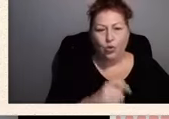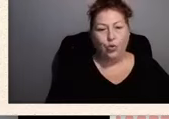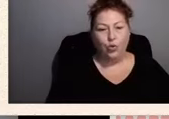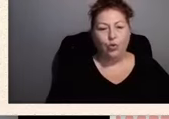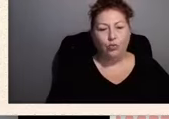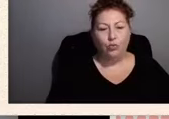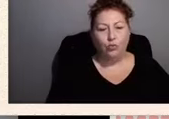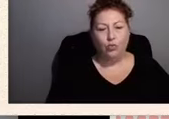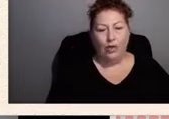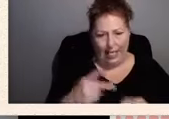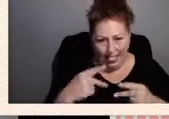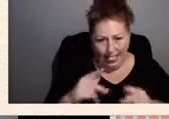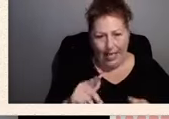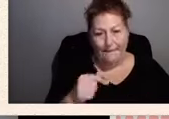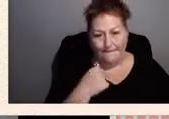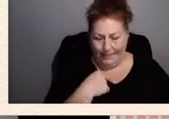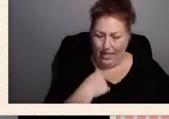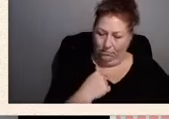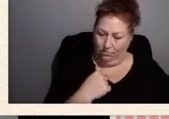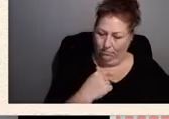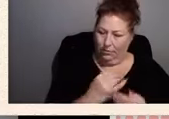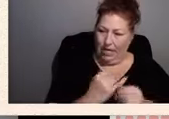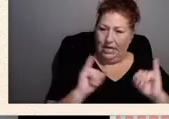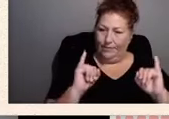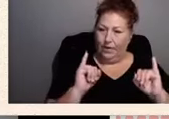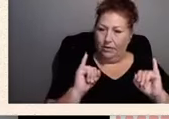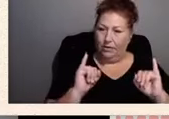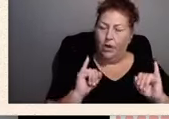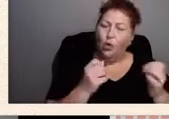let me be independent, was supportive,